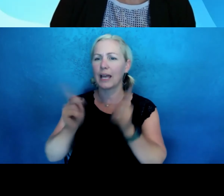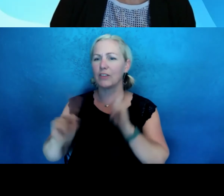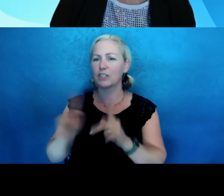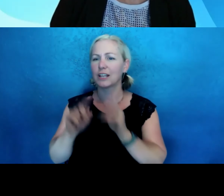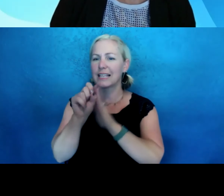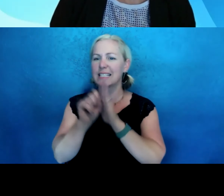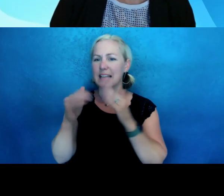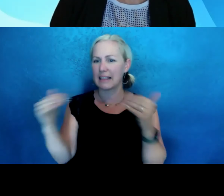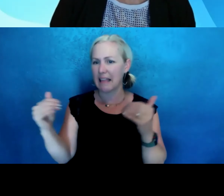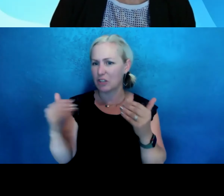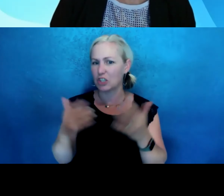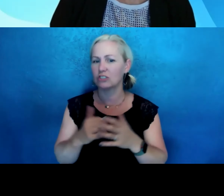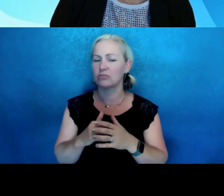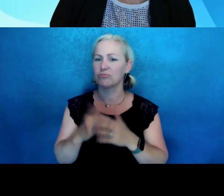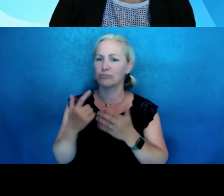being done at the county level?